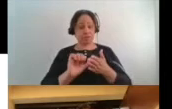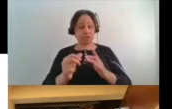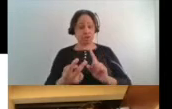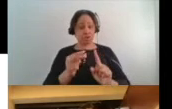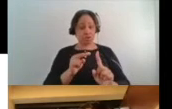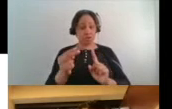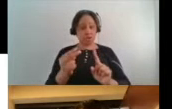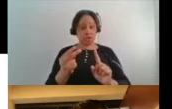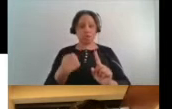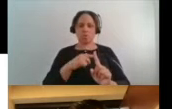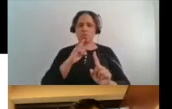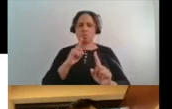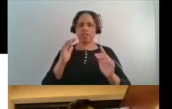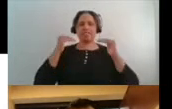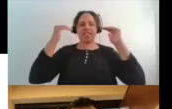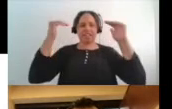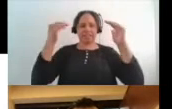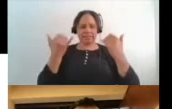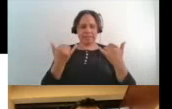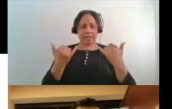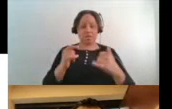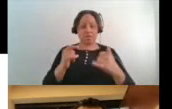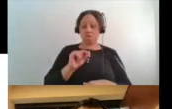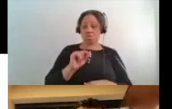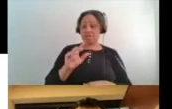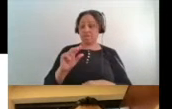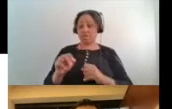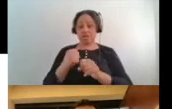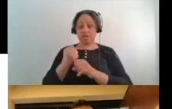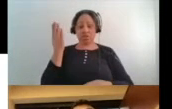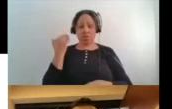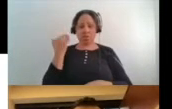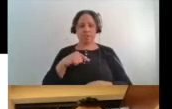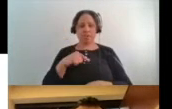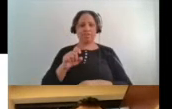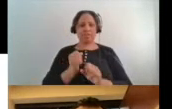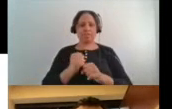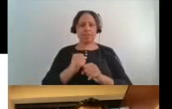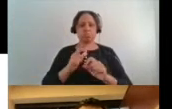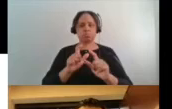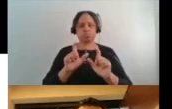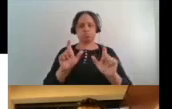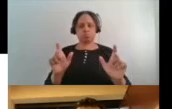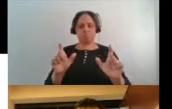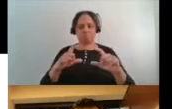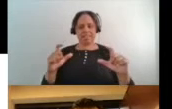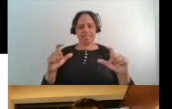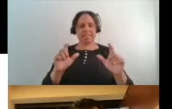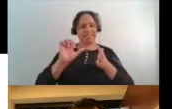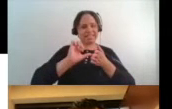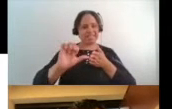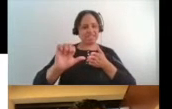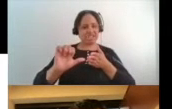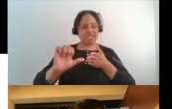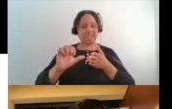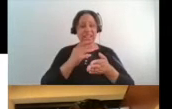advanced. 20, 30 years ago, we used to make a big incision, or we'd make an incision in the back. People were in the hospital several days. But we've advanced the technology to